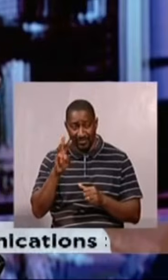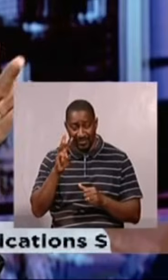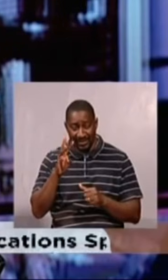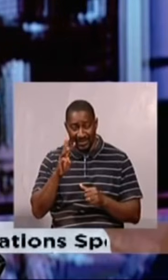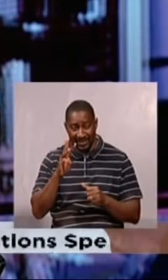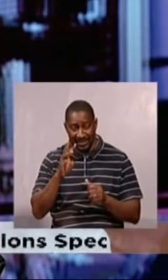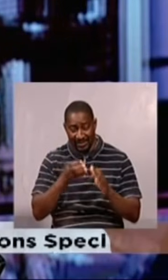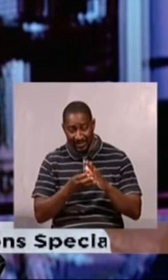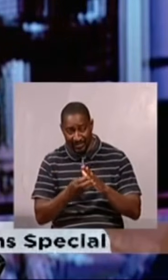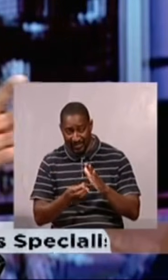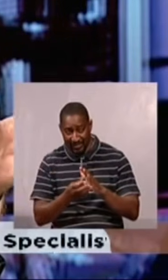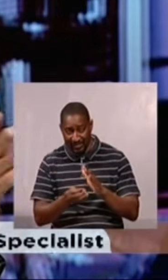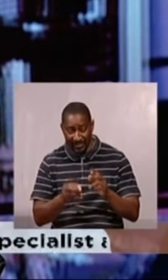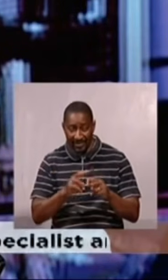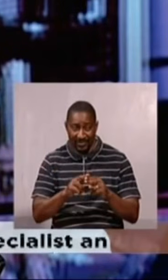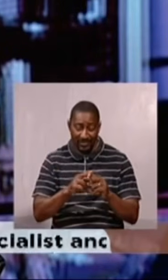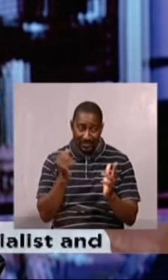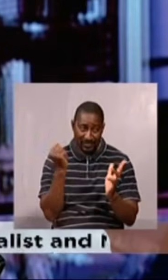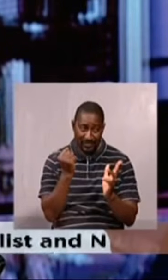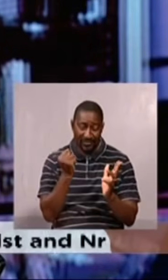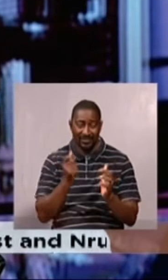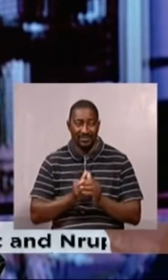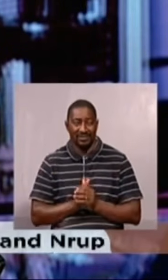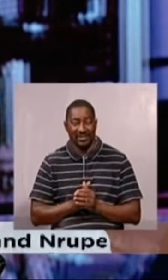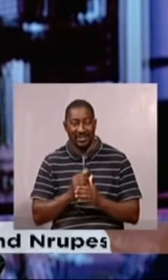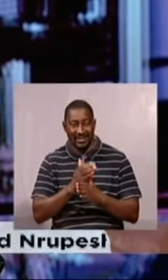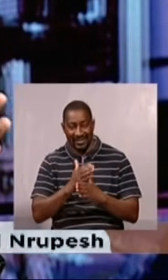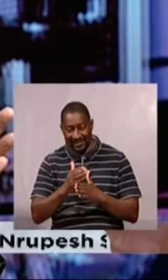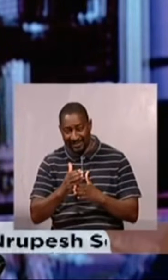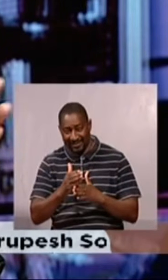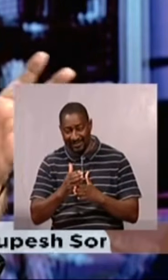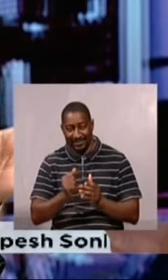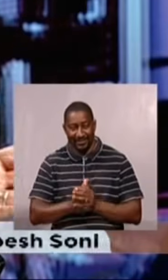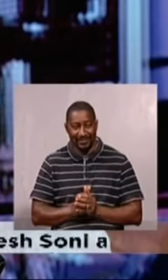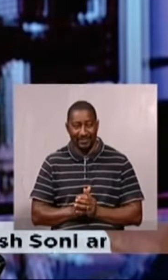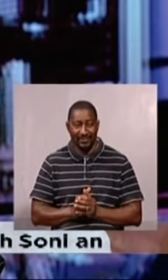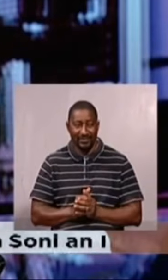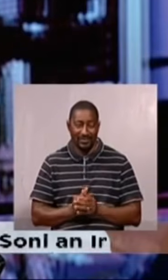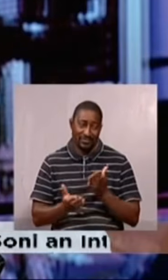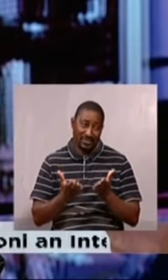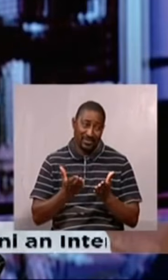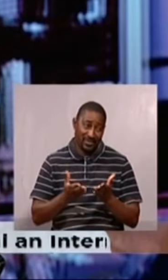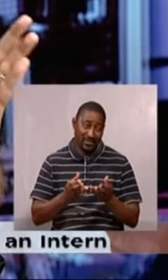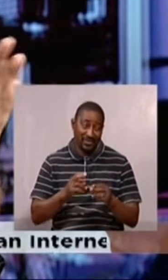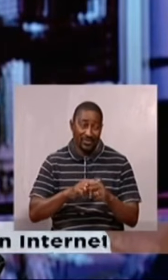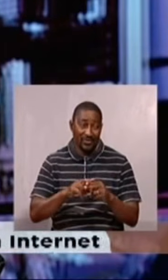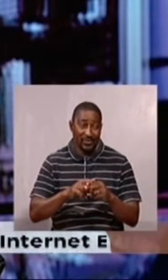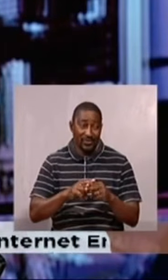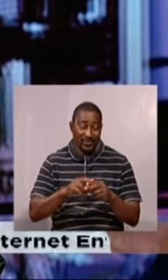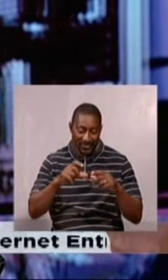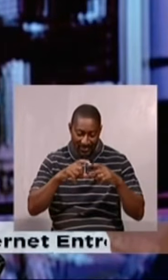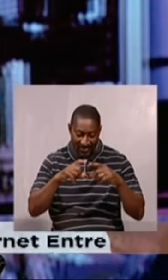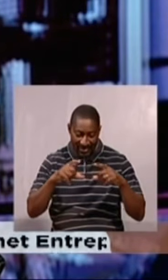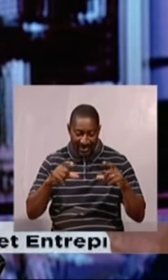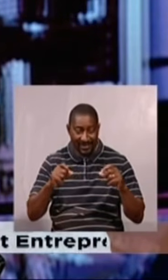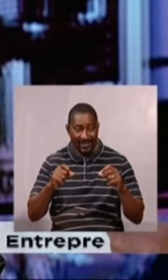or use your details for fraudulent activities, and somehow even use your credit card details, or if they're in there. So